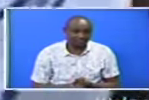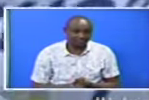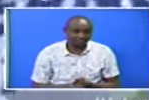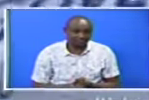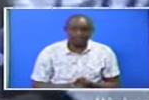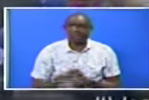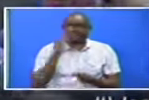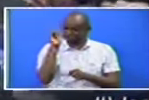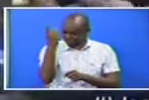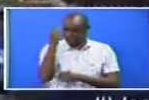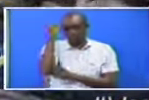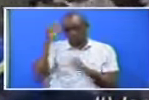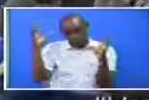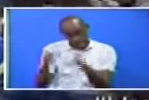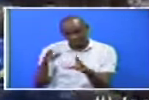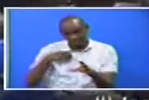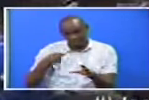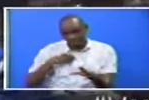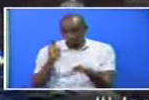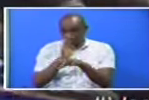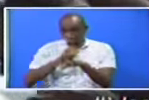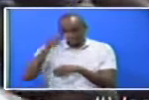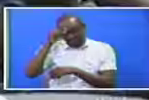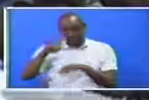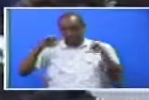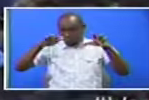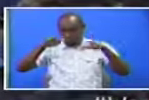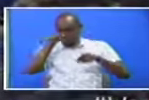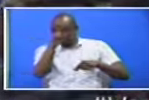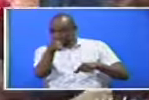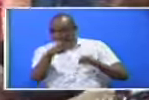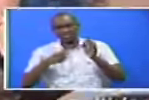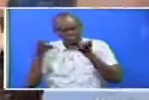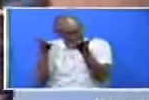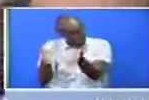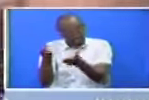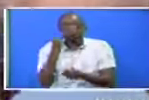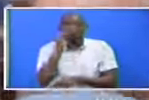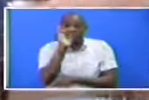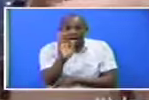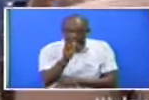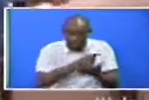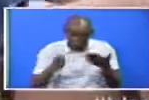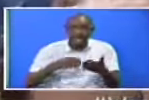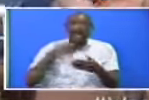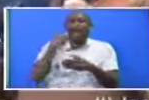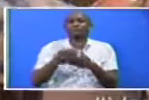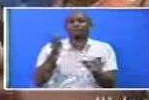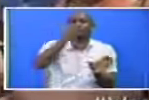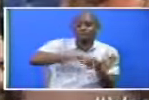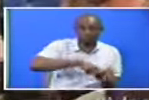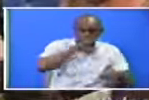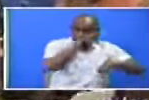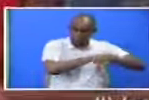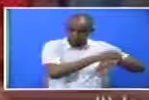It was the first political rally that Bomet Governor Isaac Ruto was holding in his backyard exactly a week after he was formally received